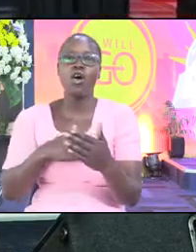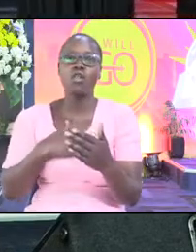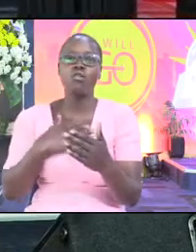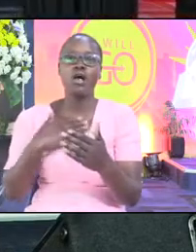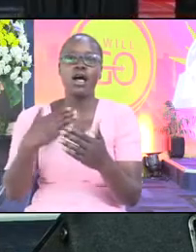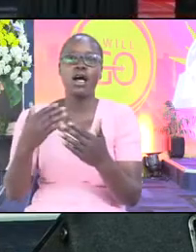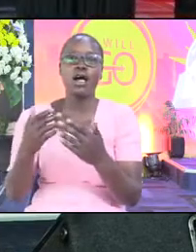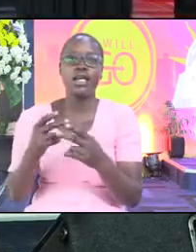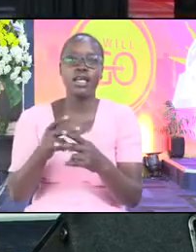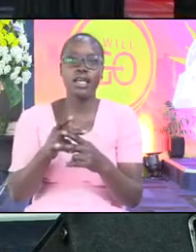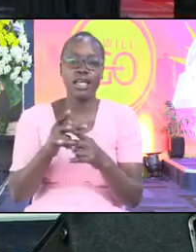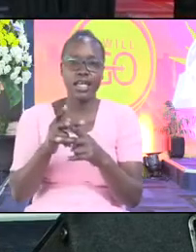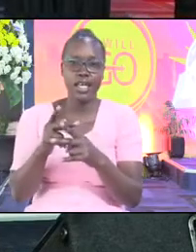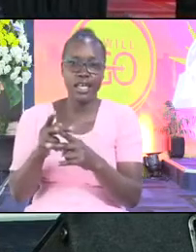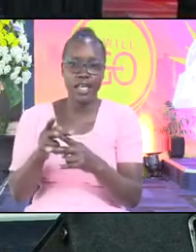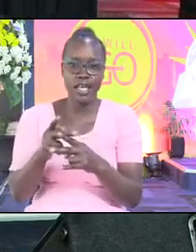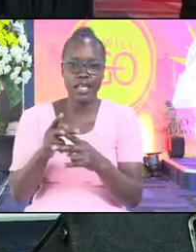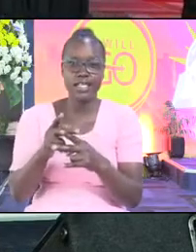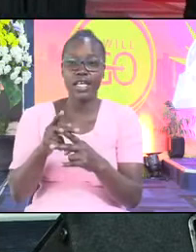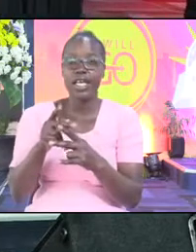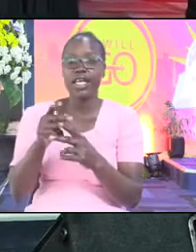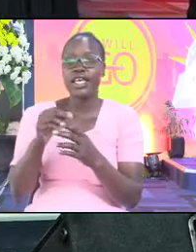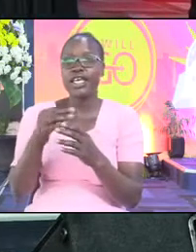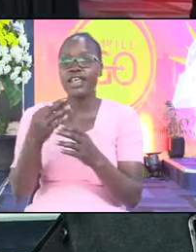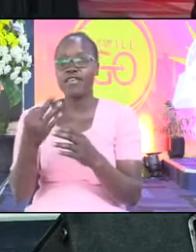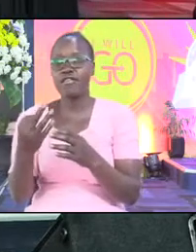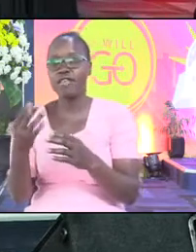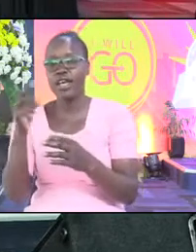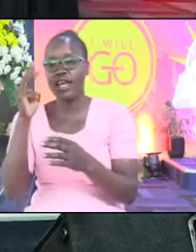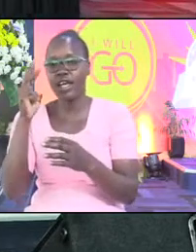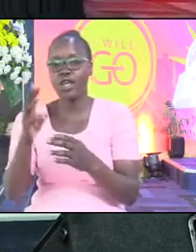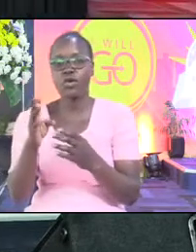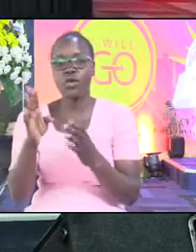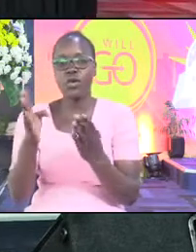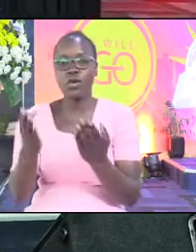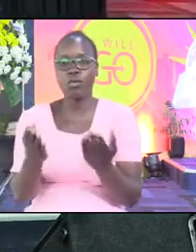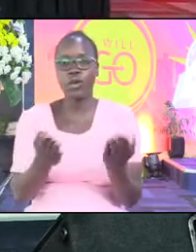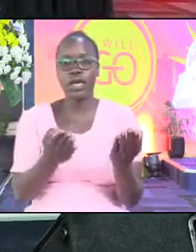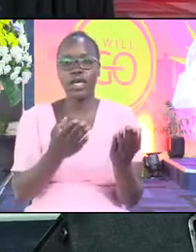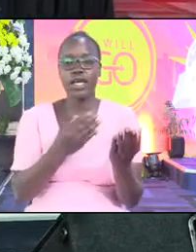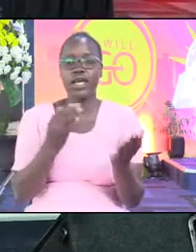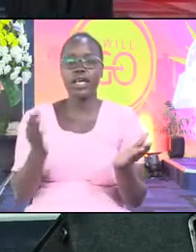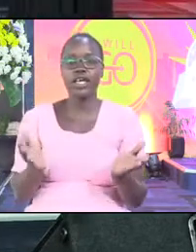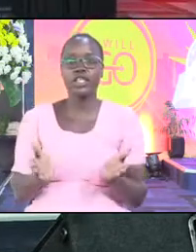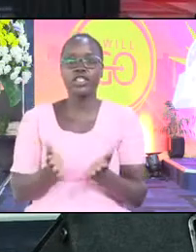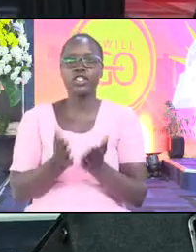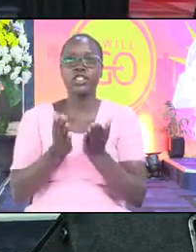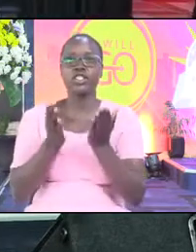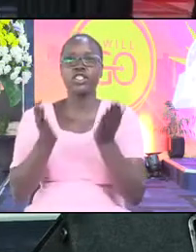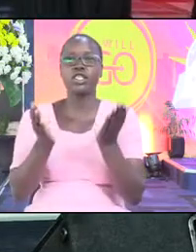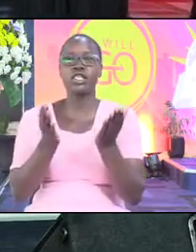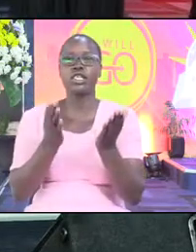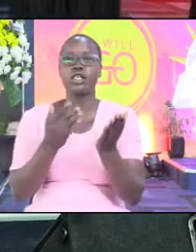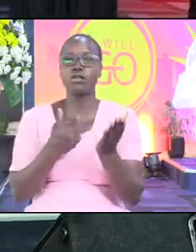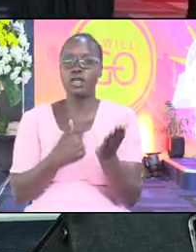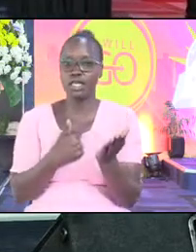heart. All my cares He fain would bear and